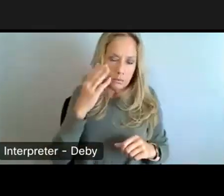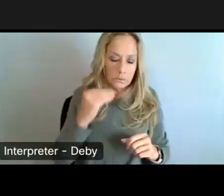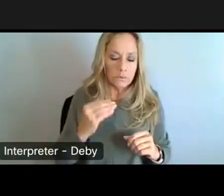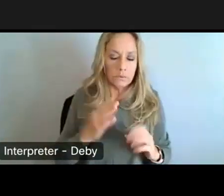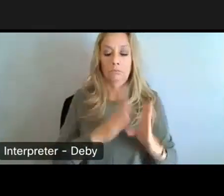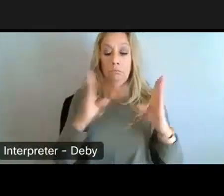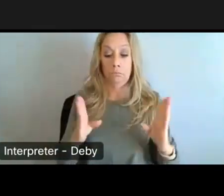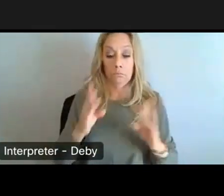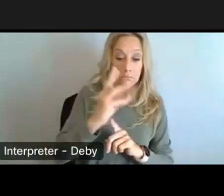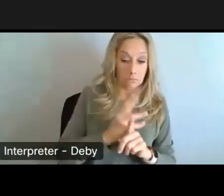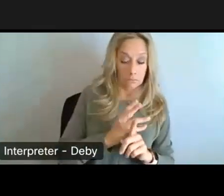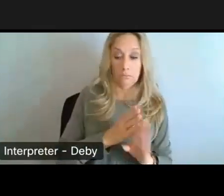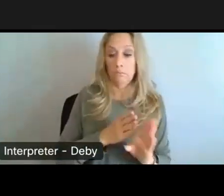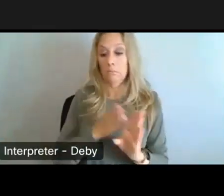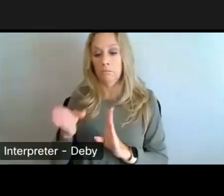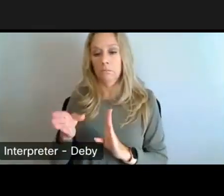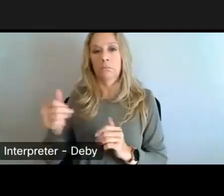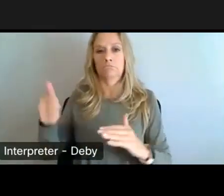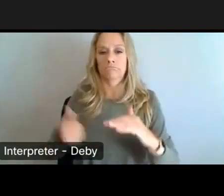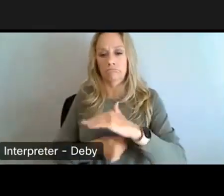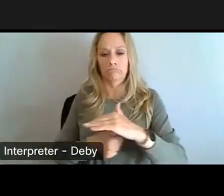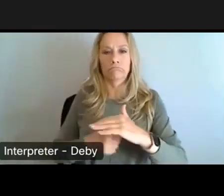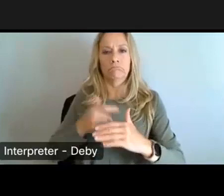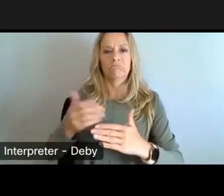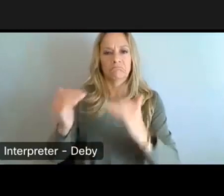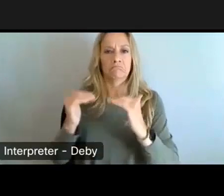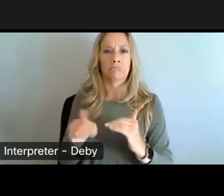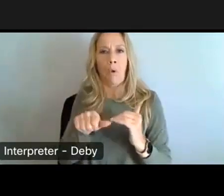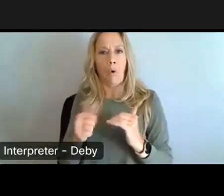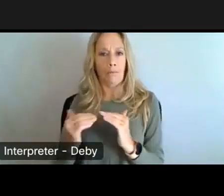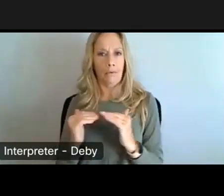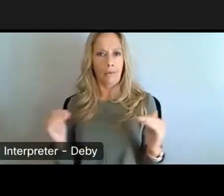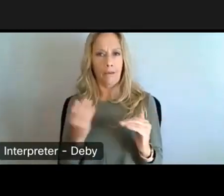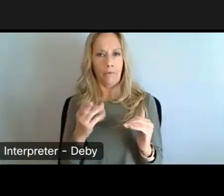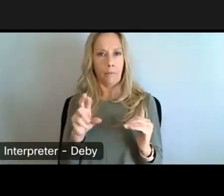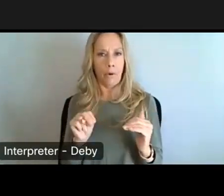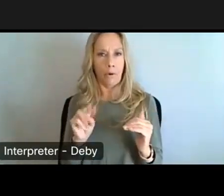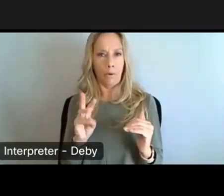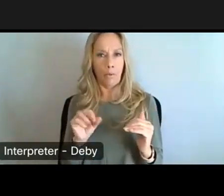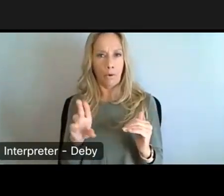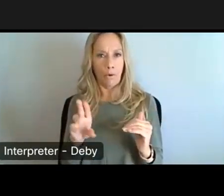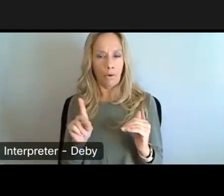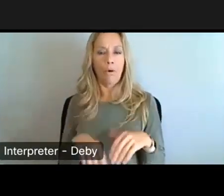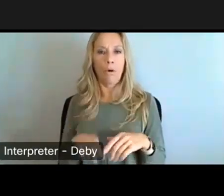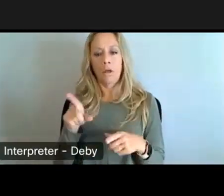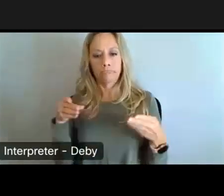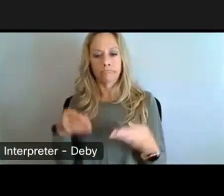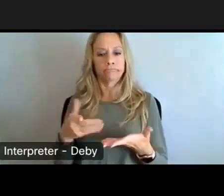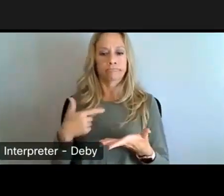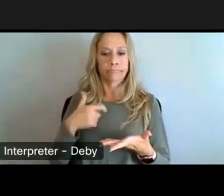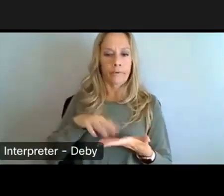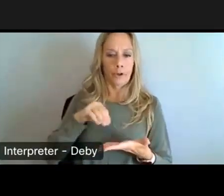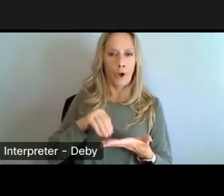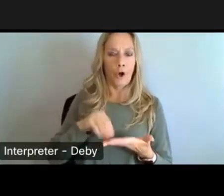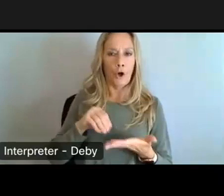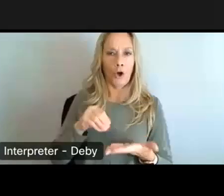the step down ward, to the burn ward, where now the focus became physical therapy. I had to learn how to